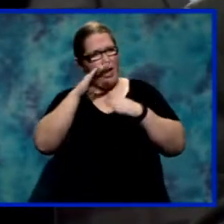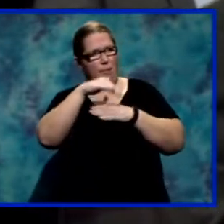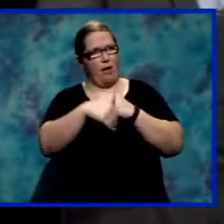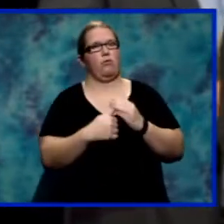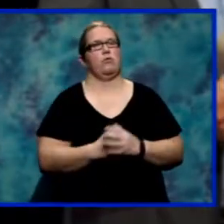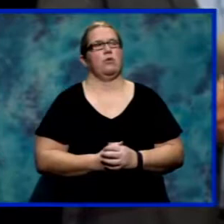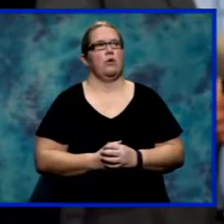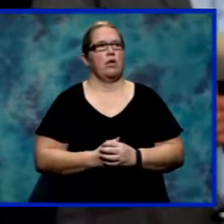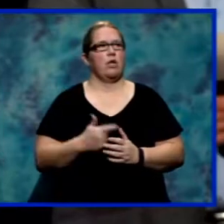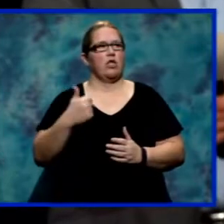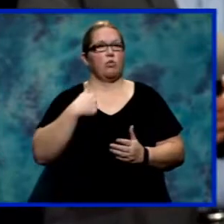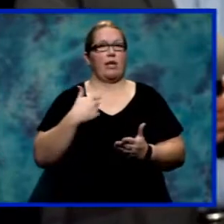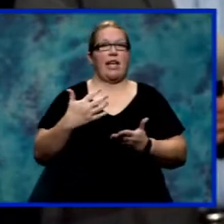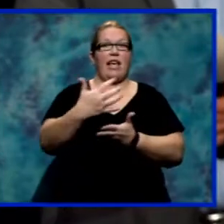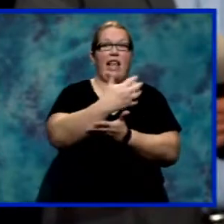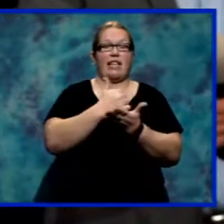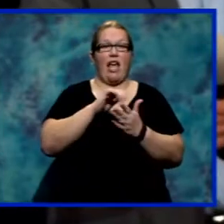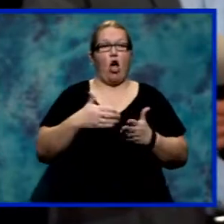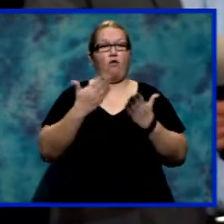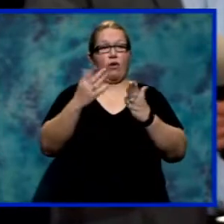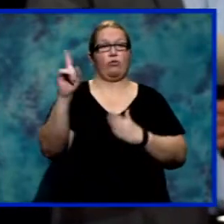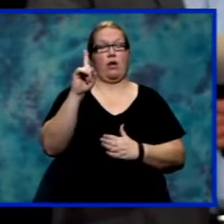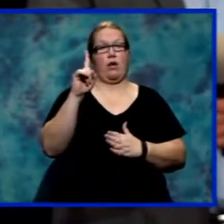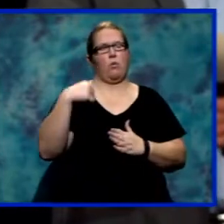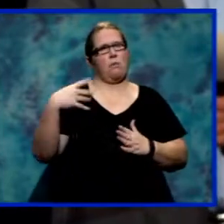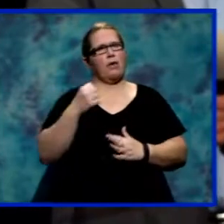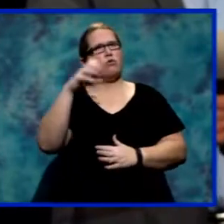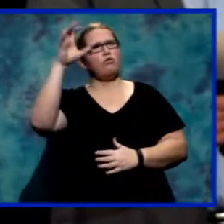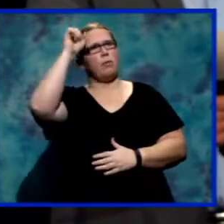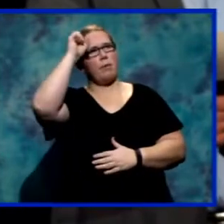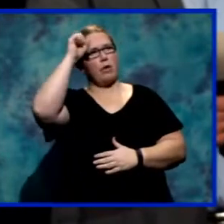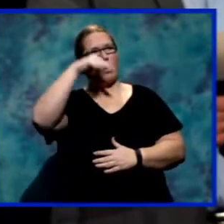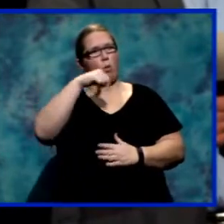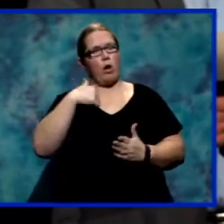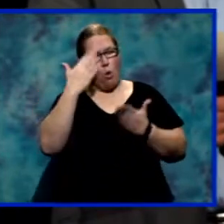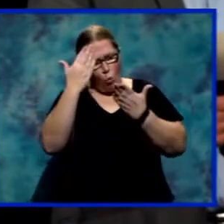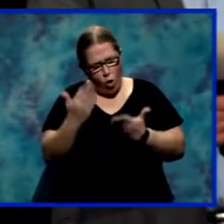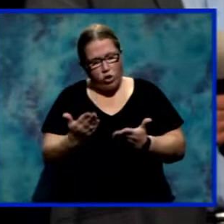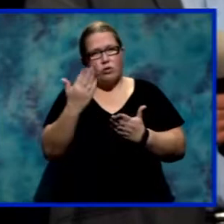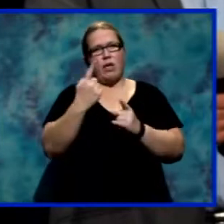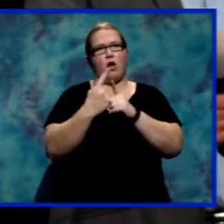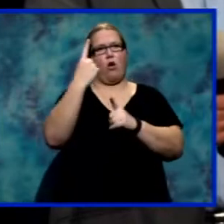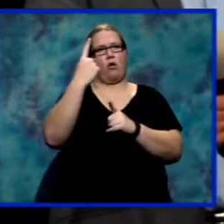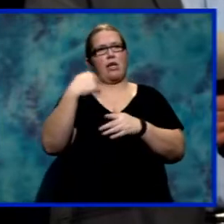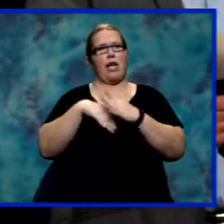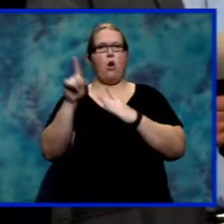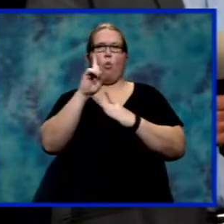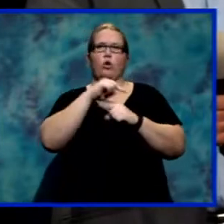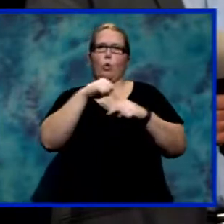actually collect our offering today, let us remember that we are worshiping God in what we